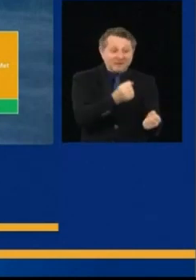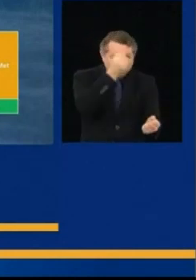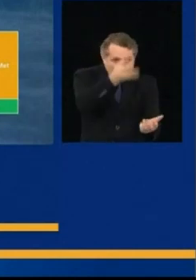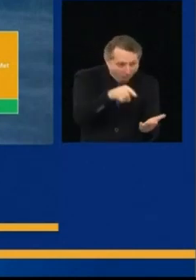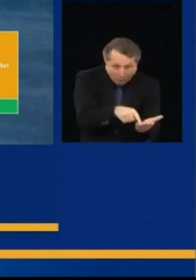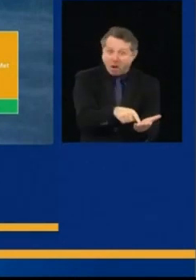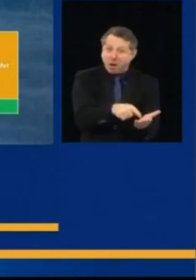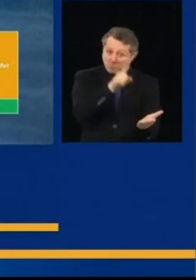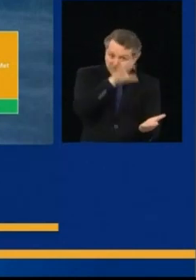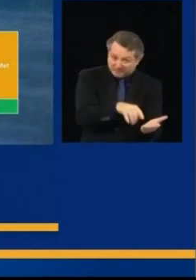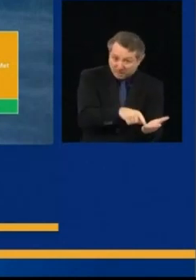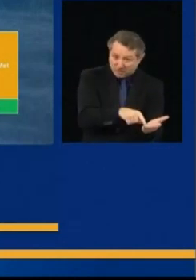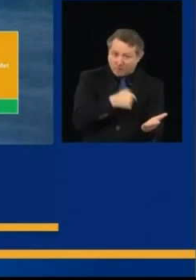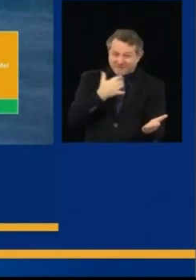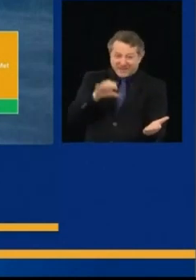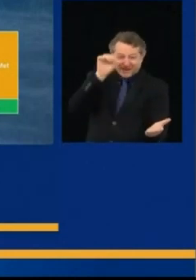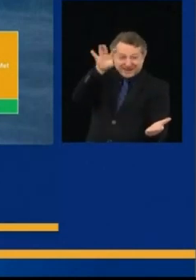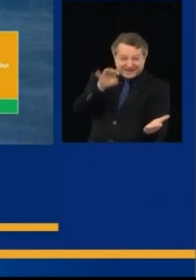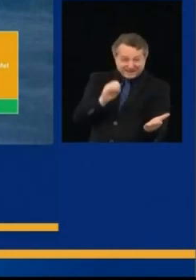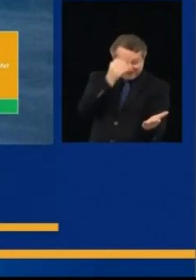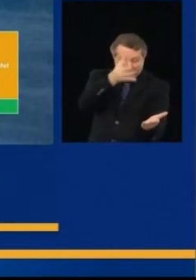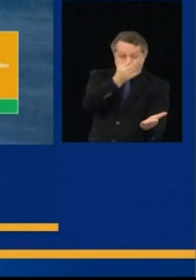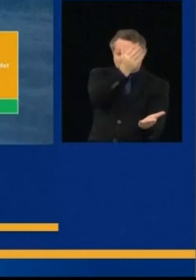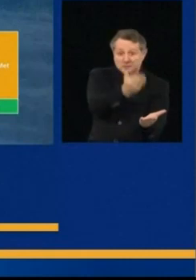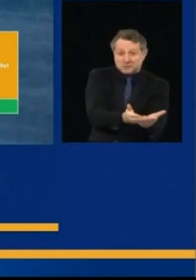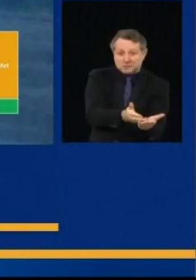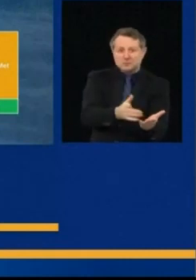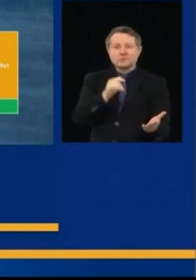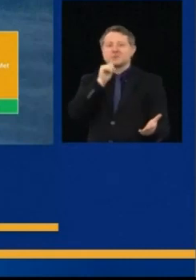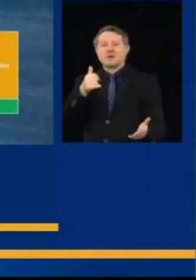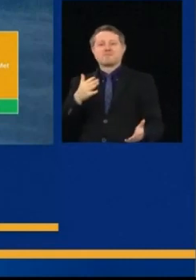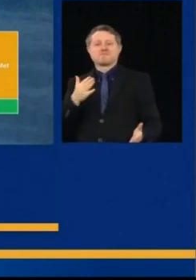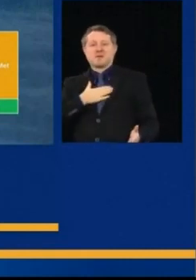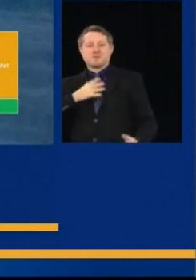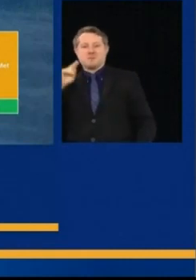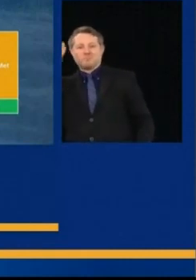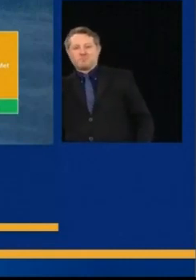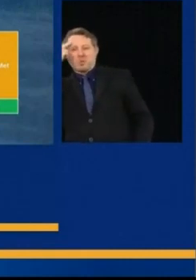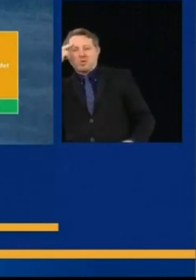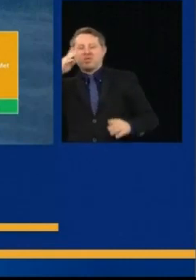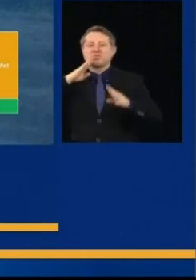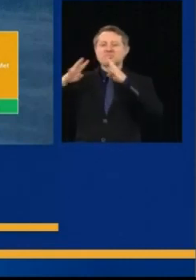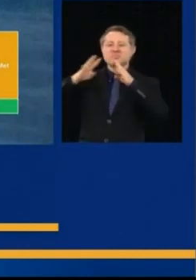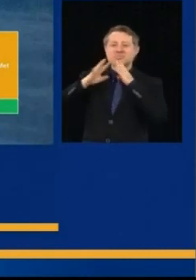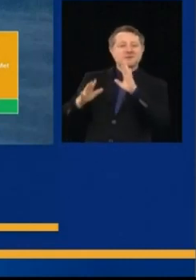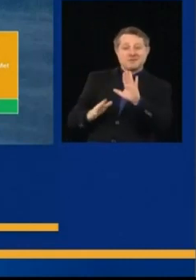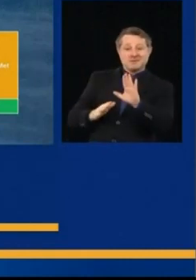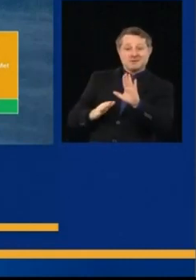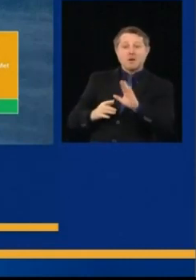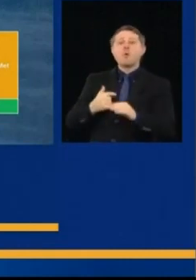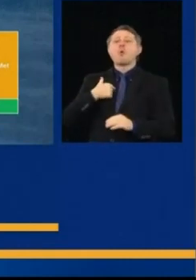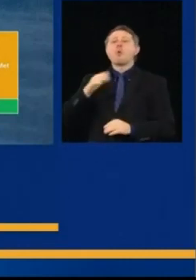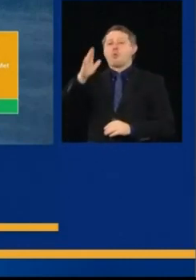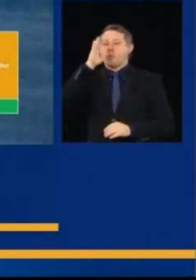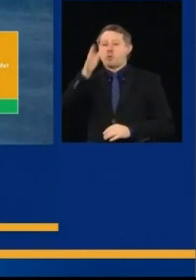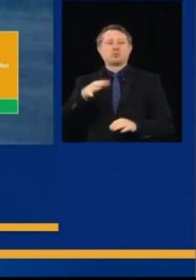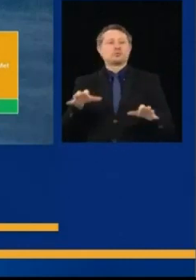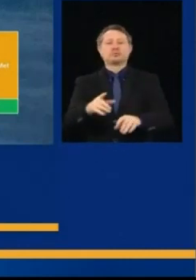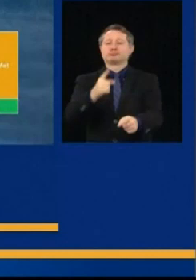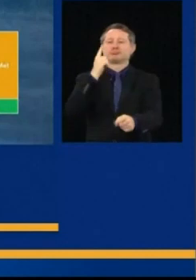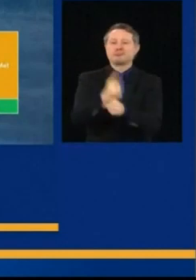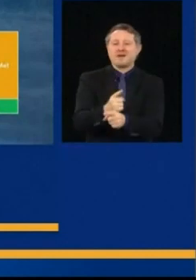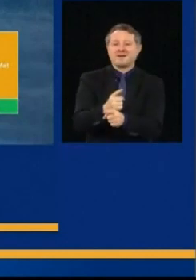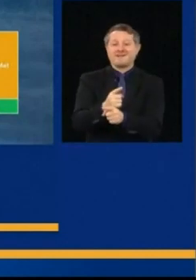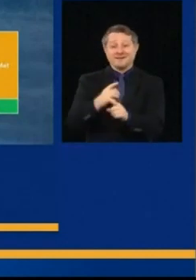as opposed to some type of political jargon, they will do the right thing. And they have, and that's how